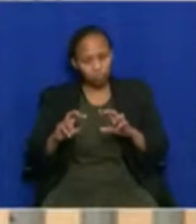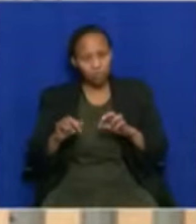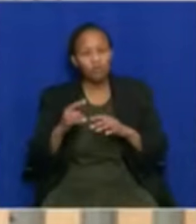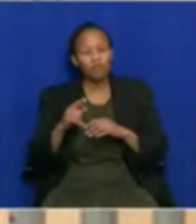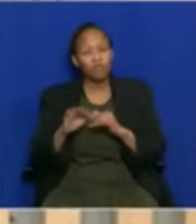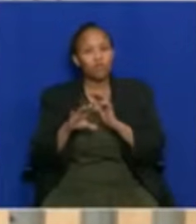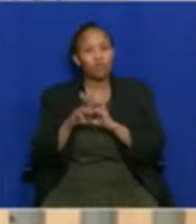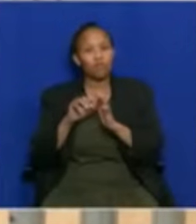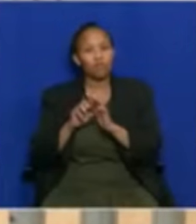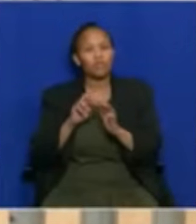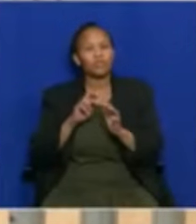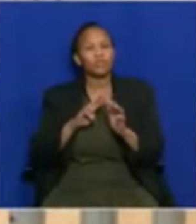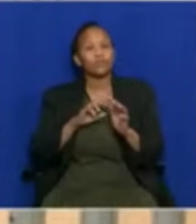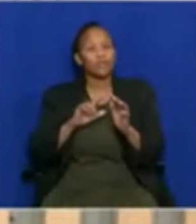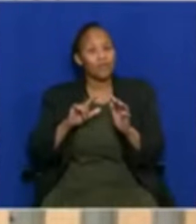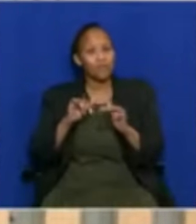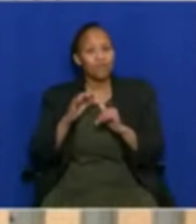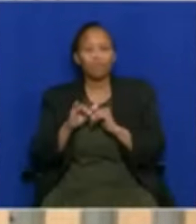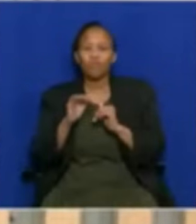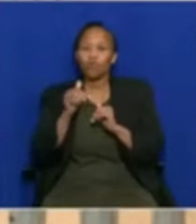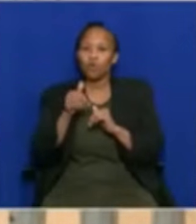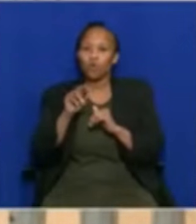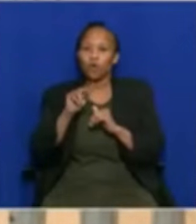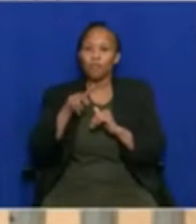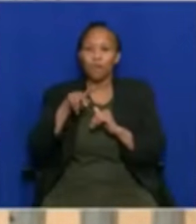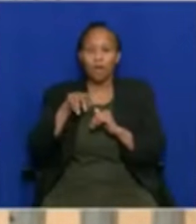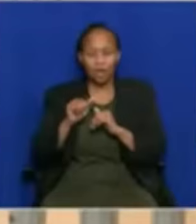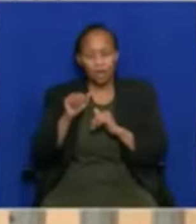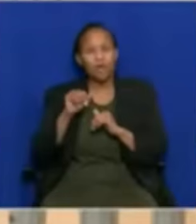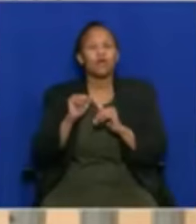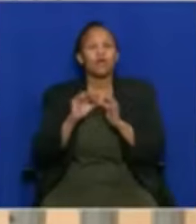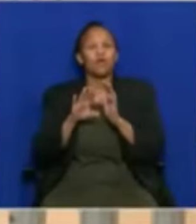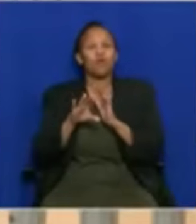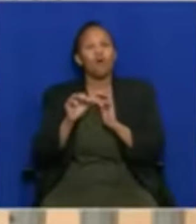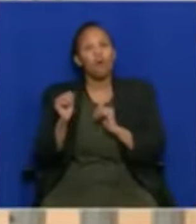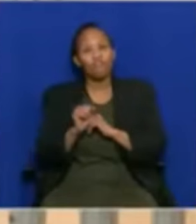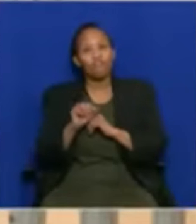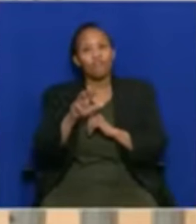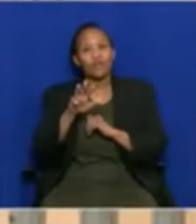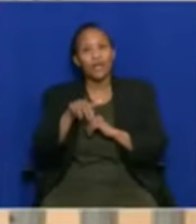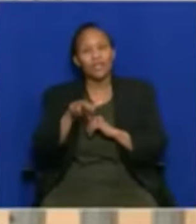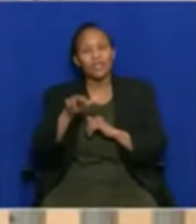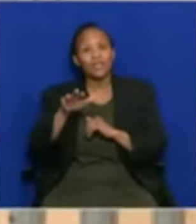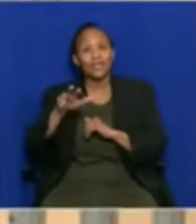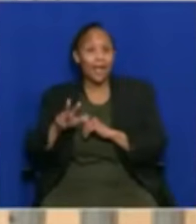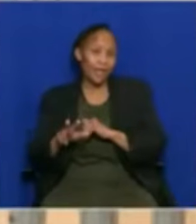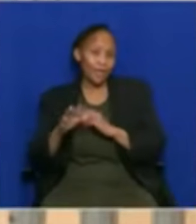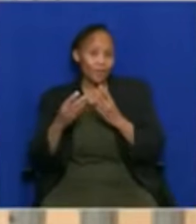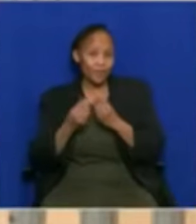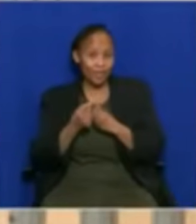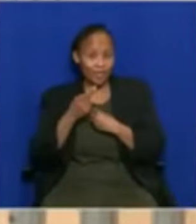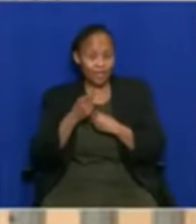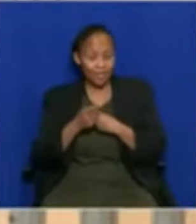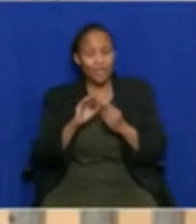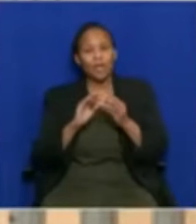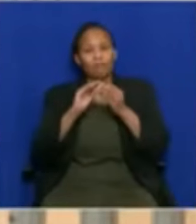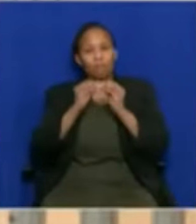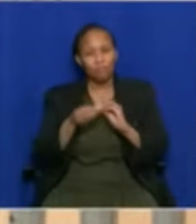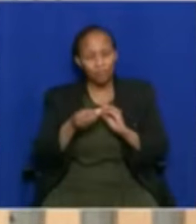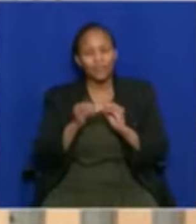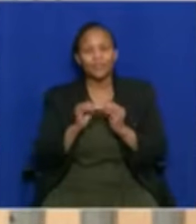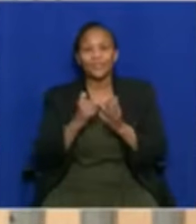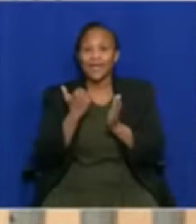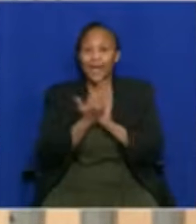Act, Act 32 of 1998, read with the National Prosecuting Amendment Act, Act 10 of 2024.